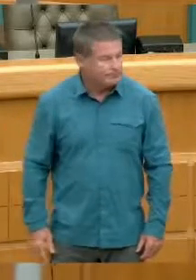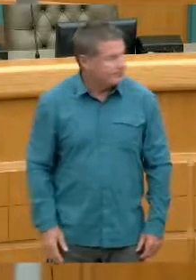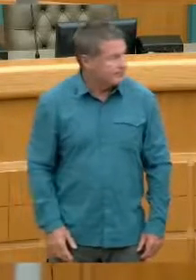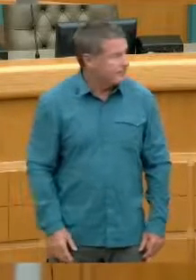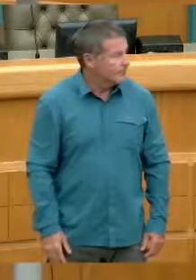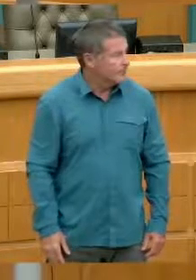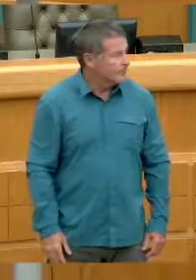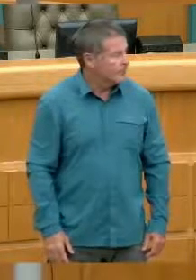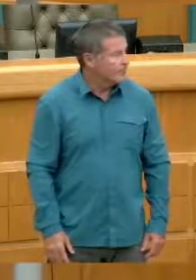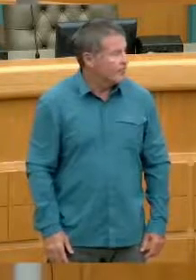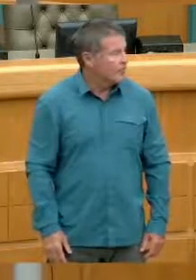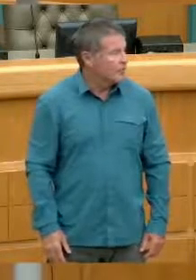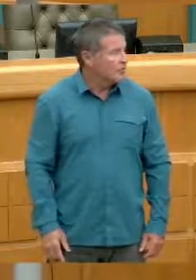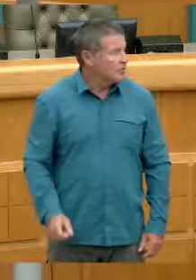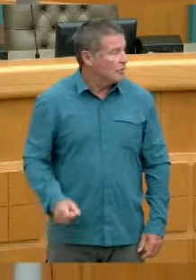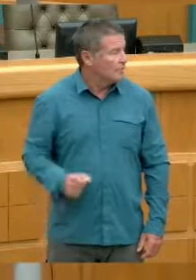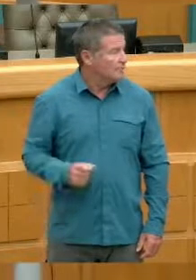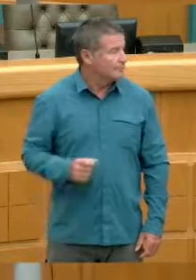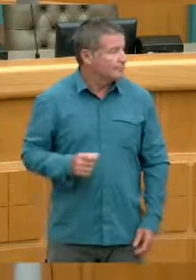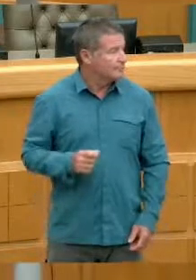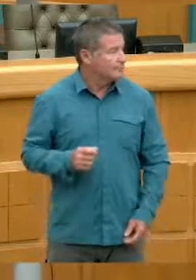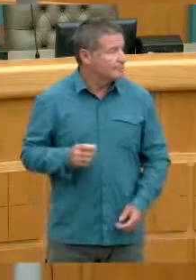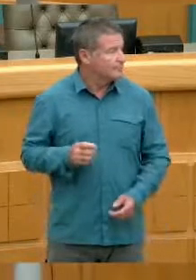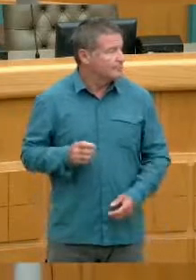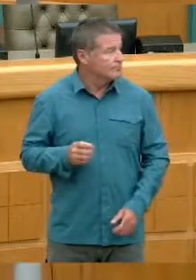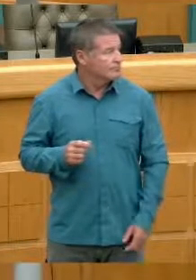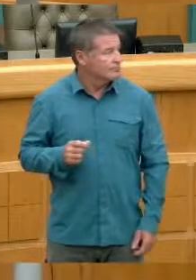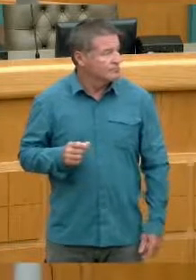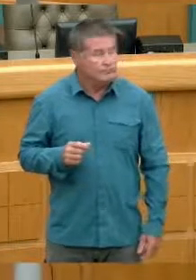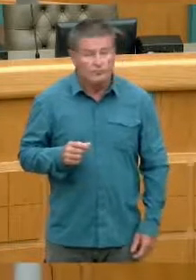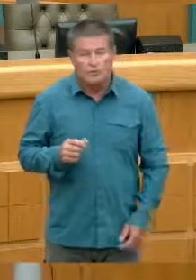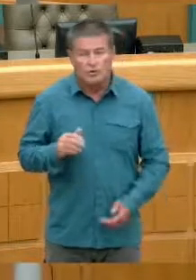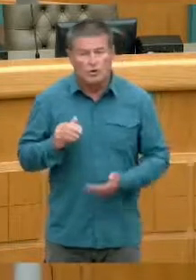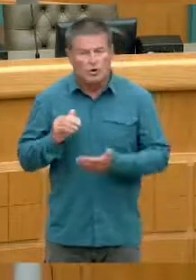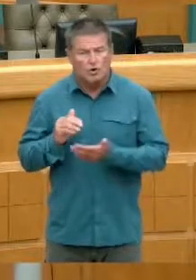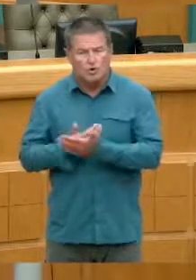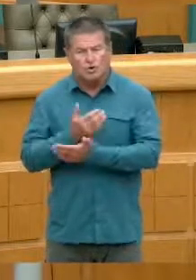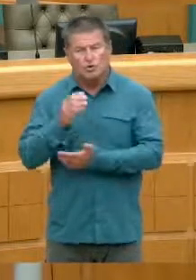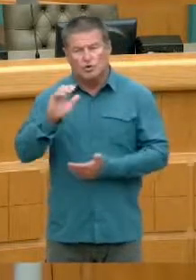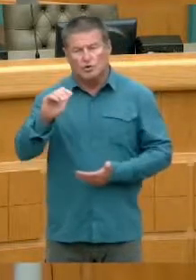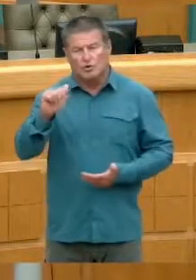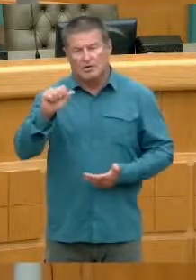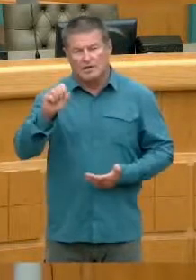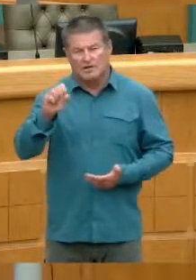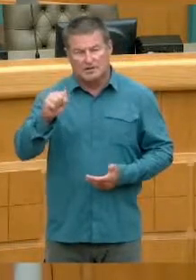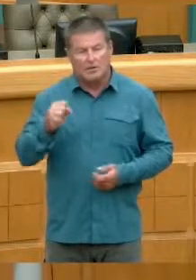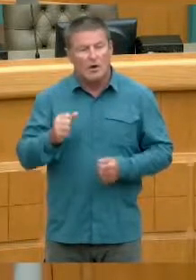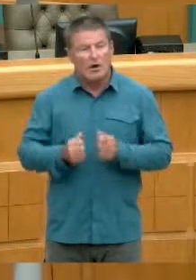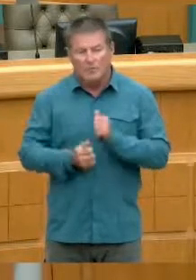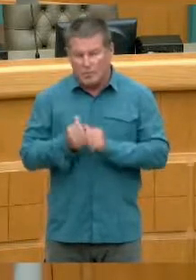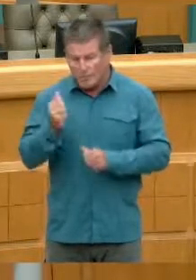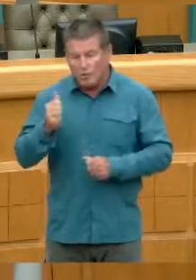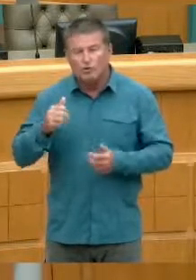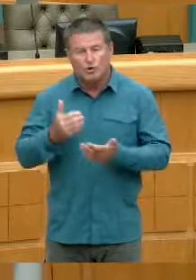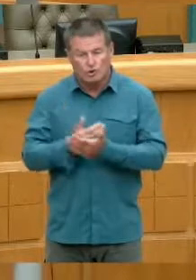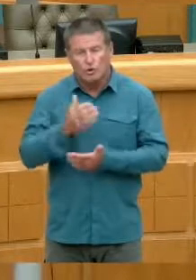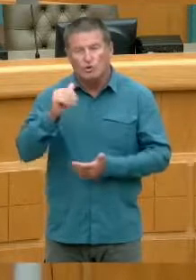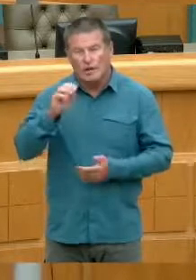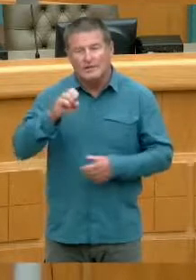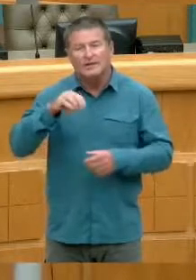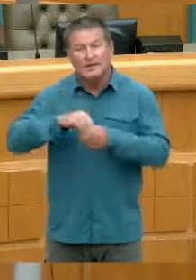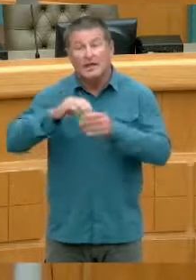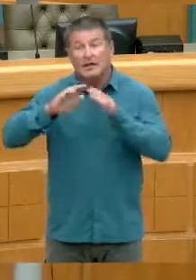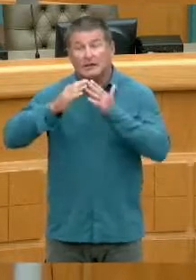Okay, and then the locations, so there were no new cases, but the majority of the cases, if you've been following, are in the city of Corpus Christi,